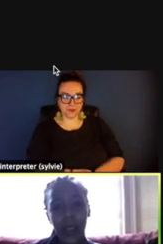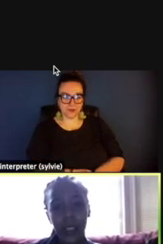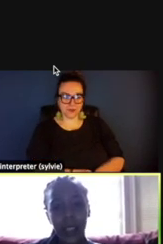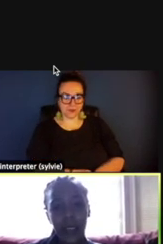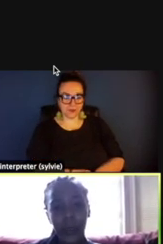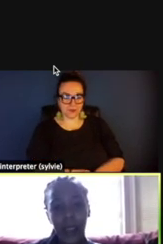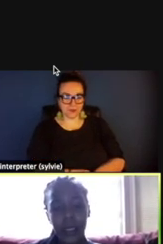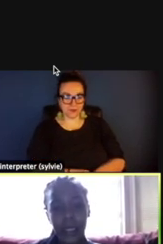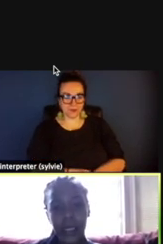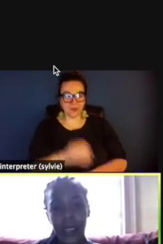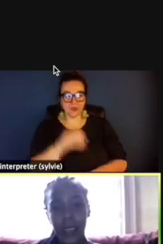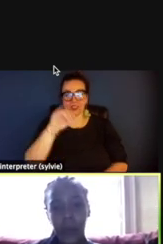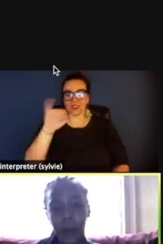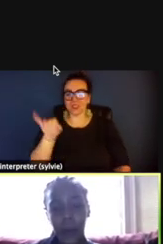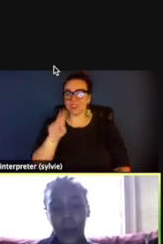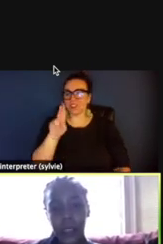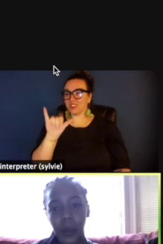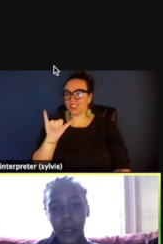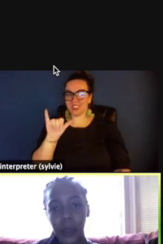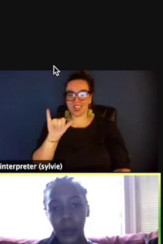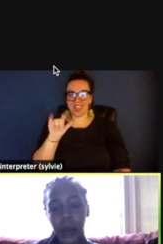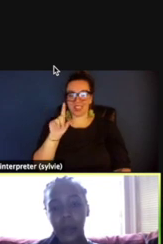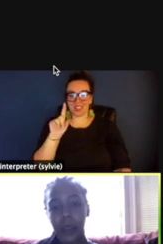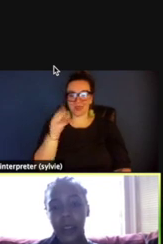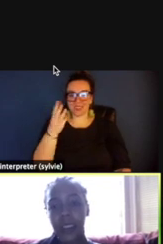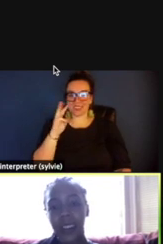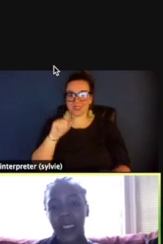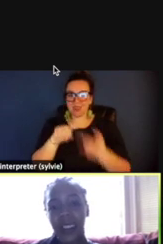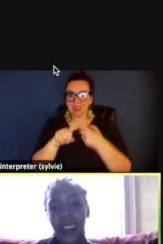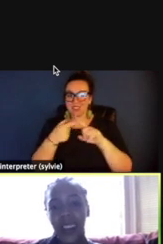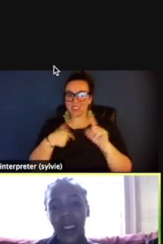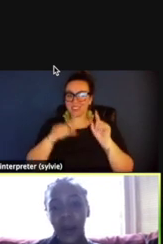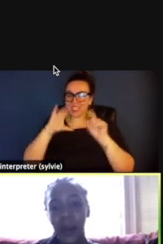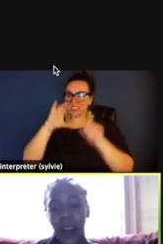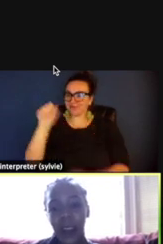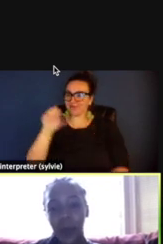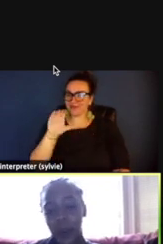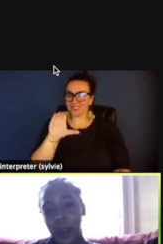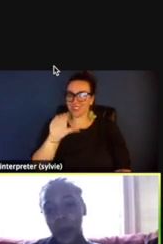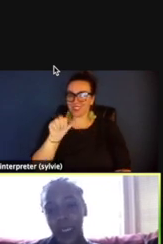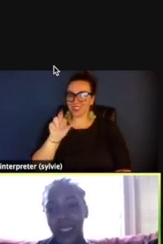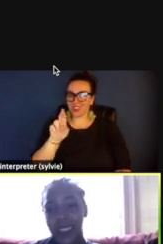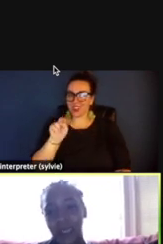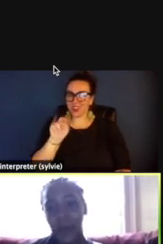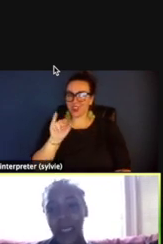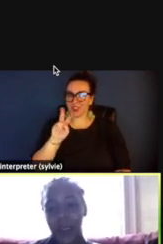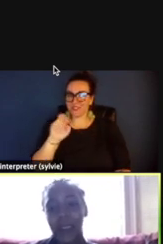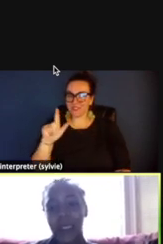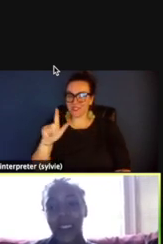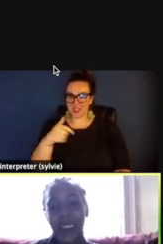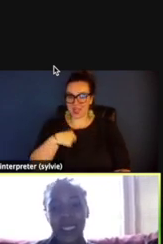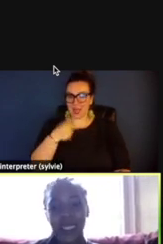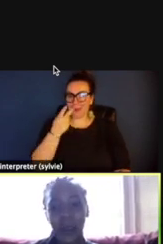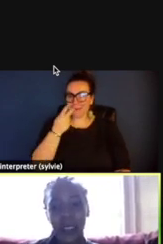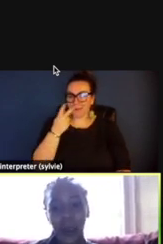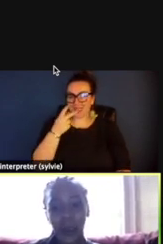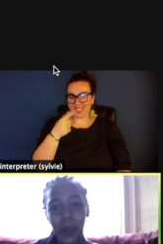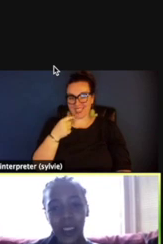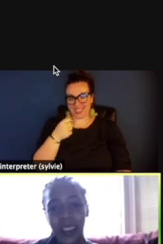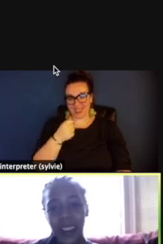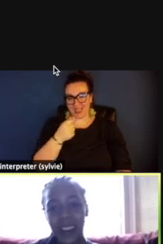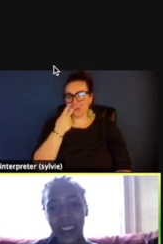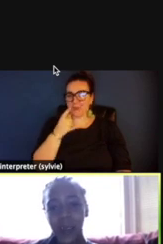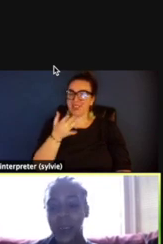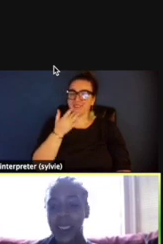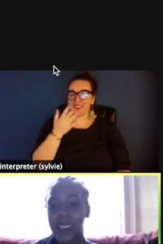Next one, in July of 2016, me and my friends went to Carnival. I am the one of the pink. Pink is my favorite color, so I was the only